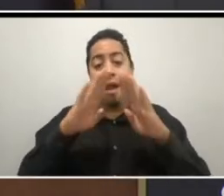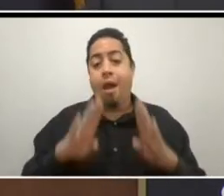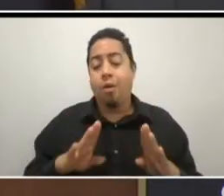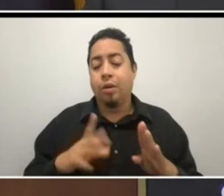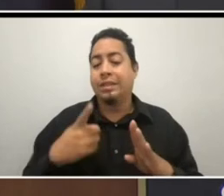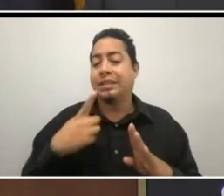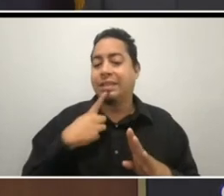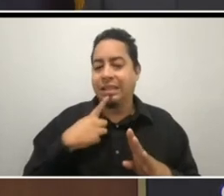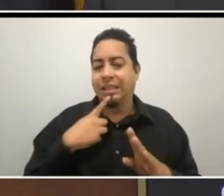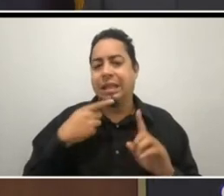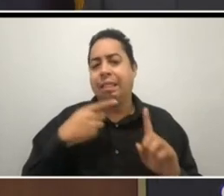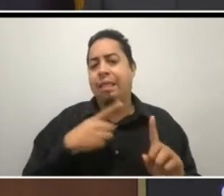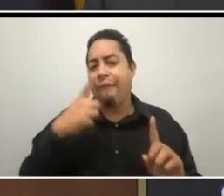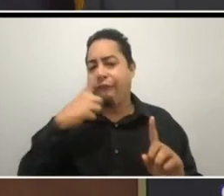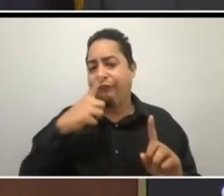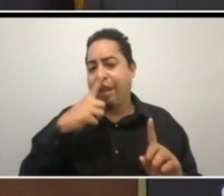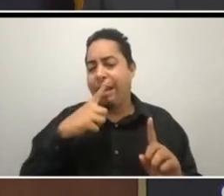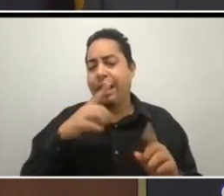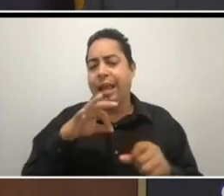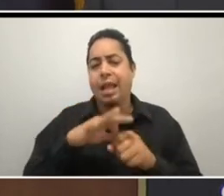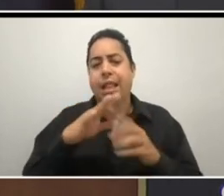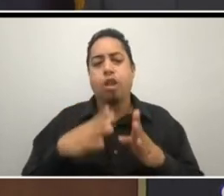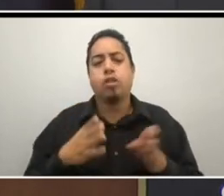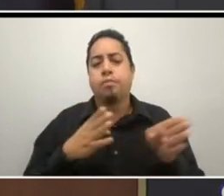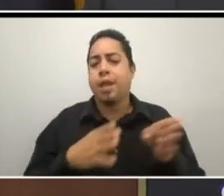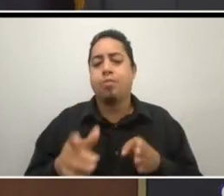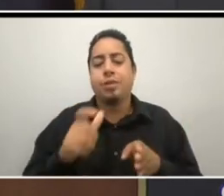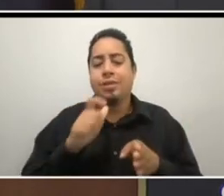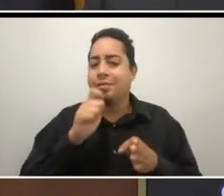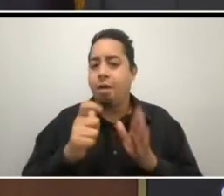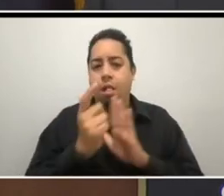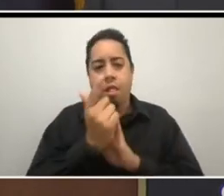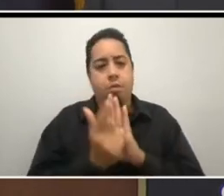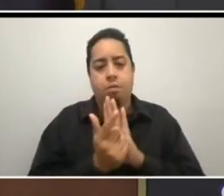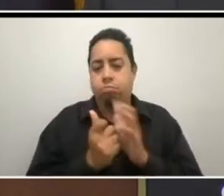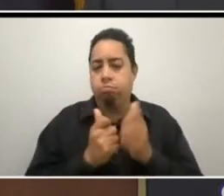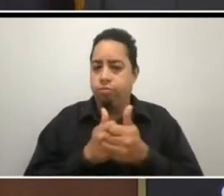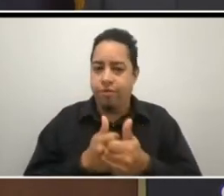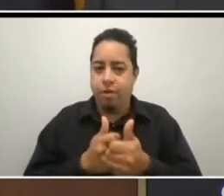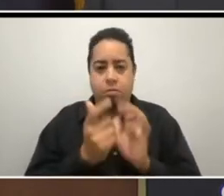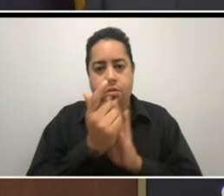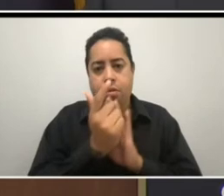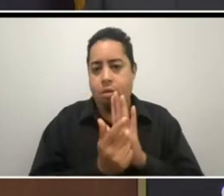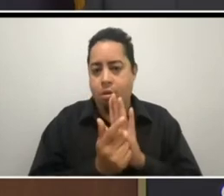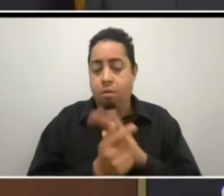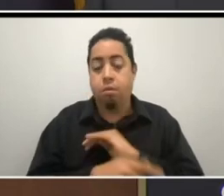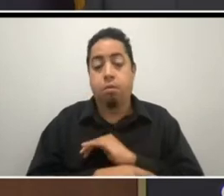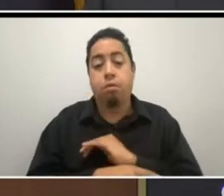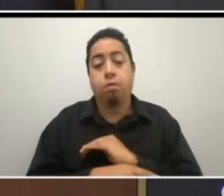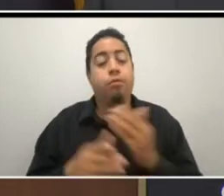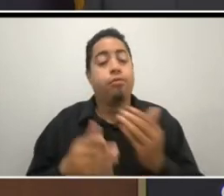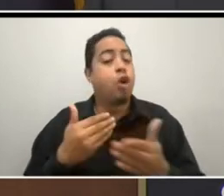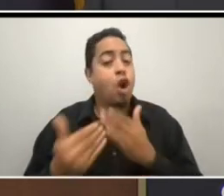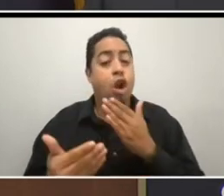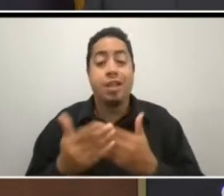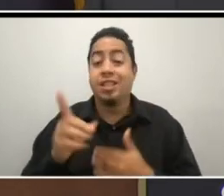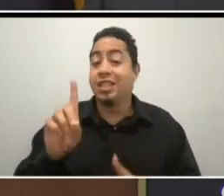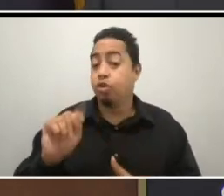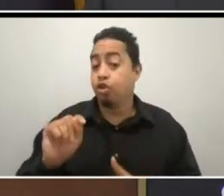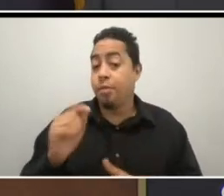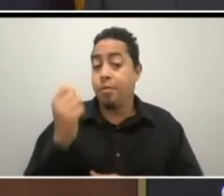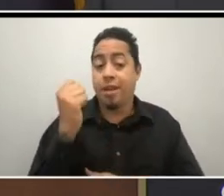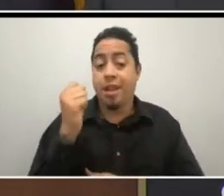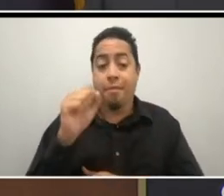this fake electors plan was not legally sound. Nevertheless, the Trump campaign went forward with the scheme